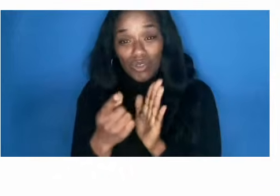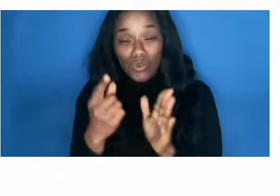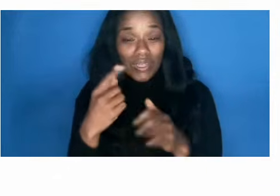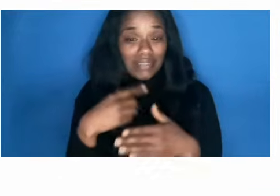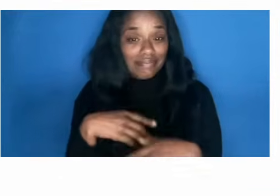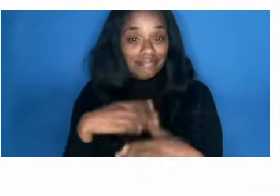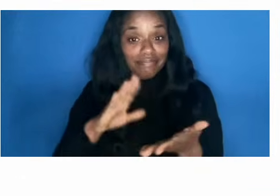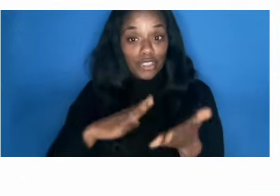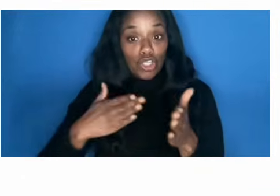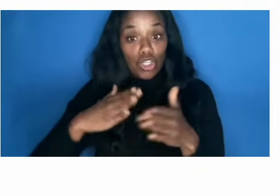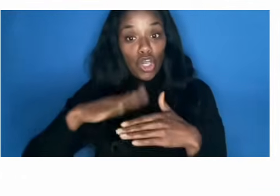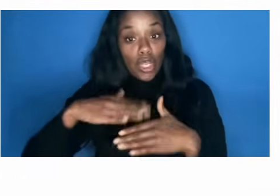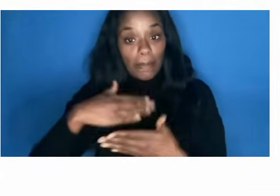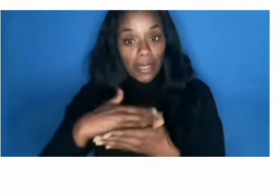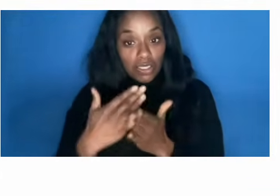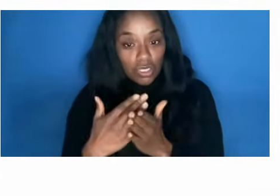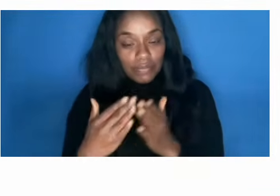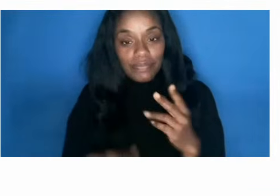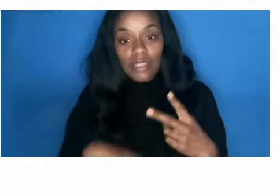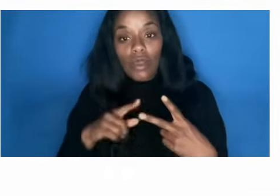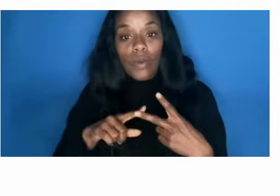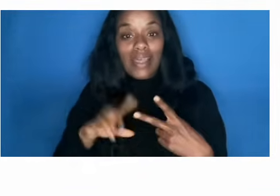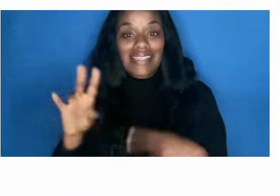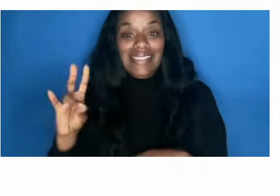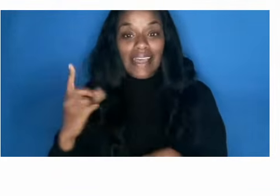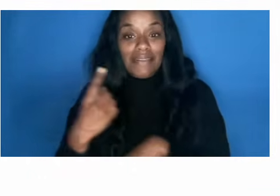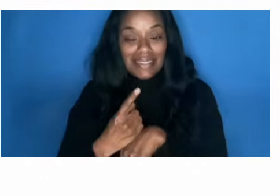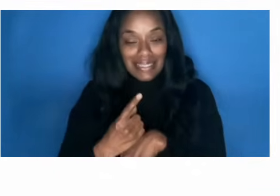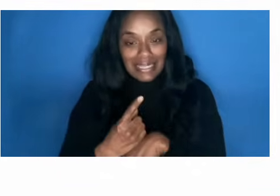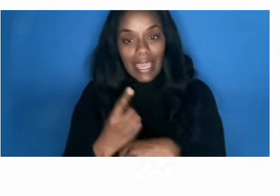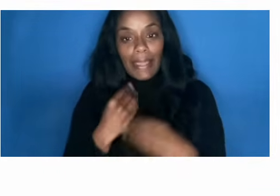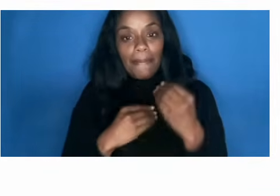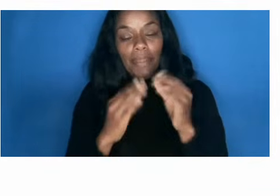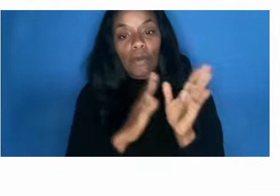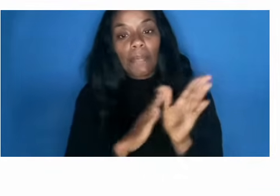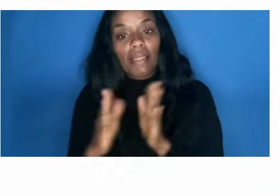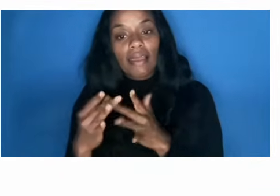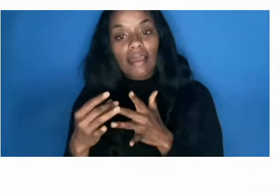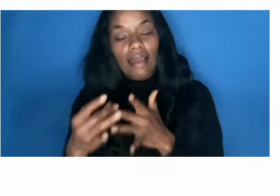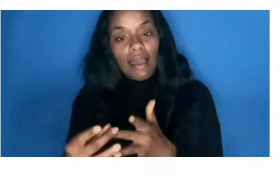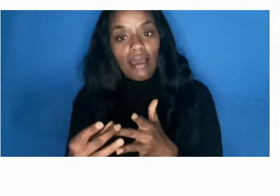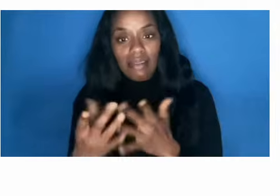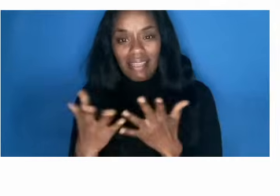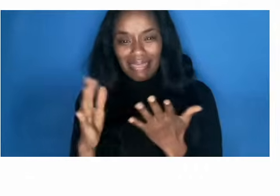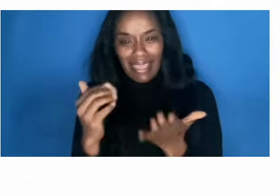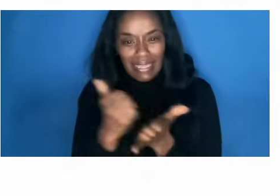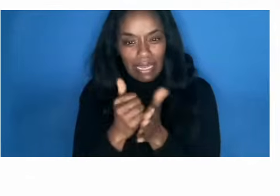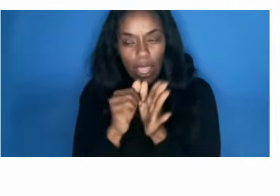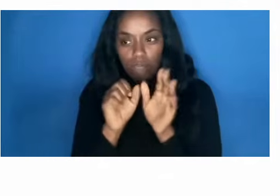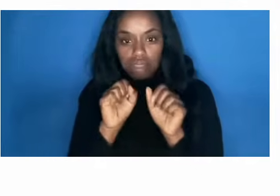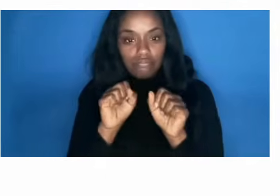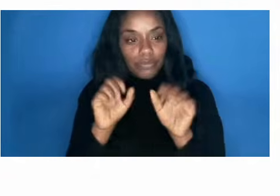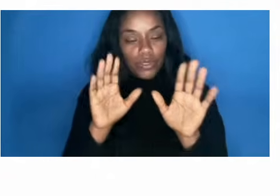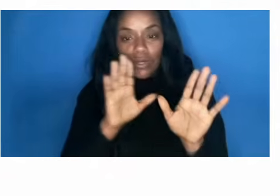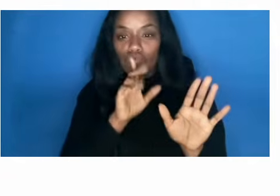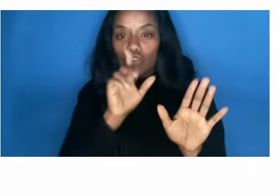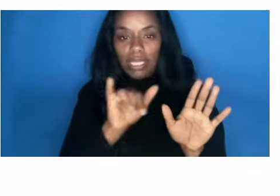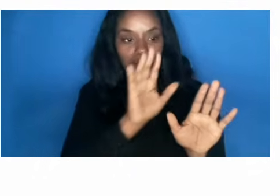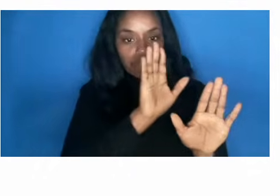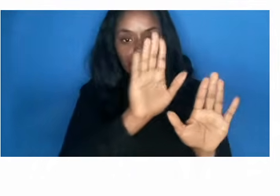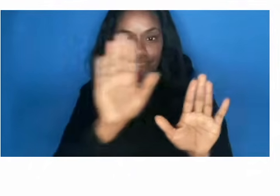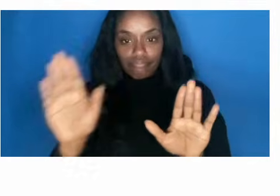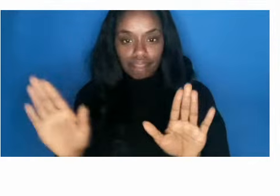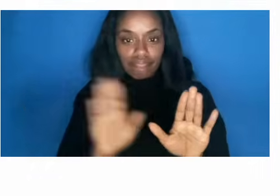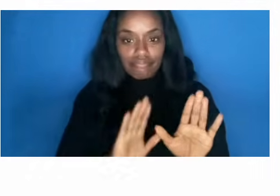a budget. We also have the 7-day meal planner guide, and that can really help lay out what a week of meals can look like